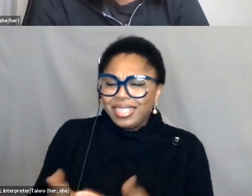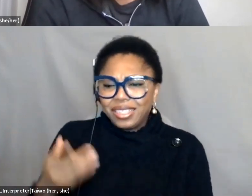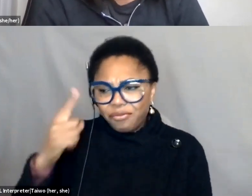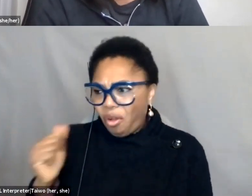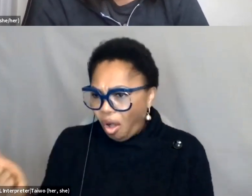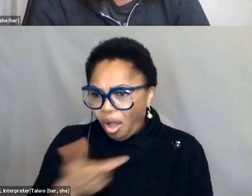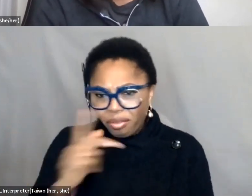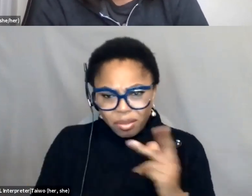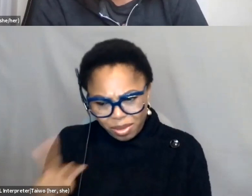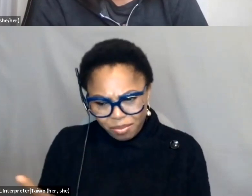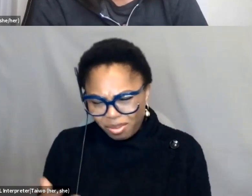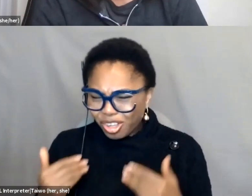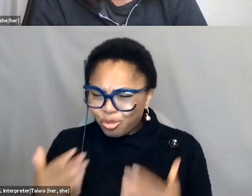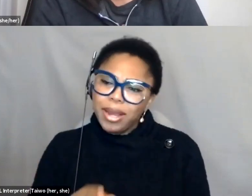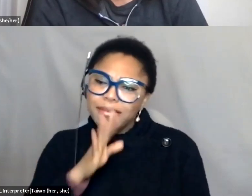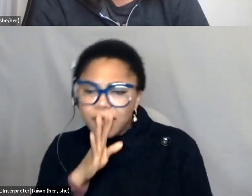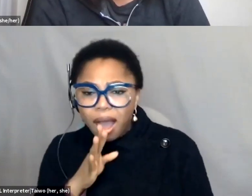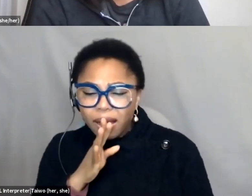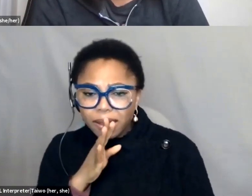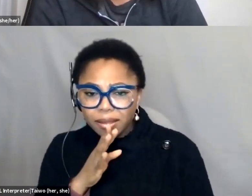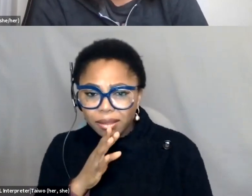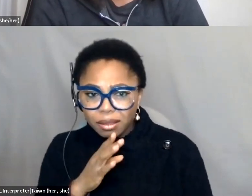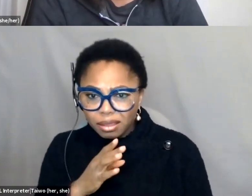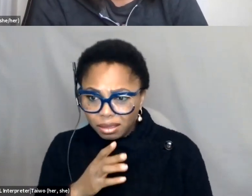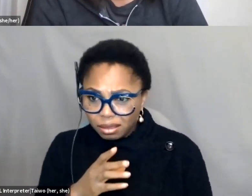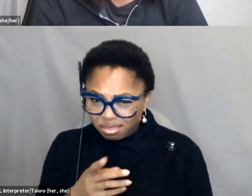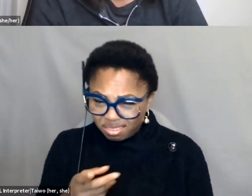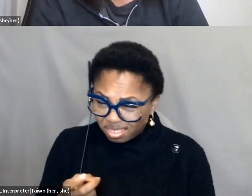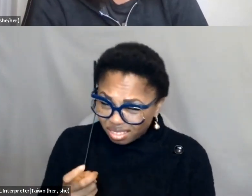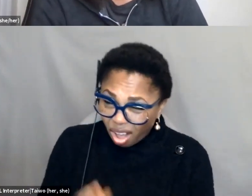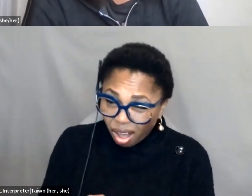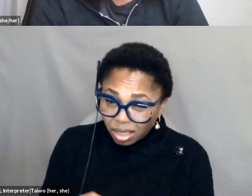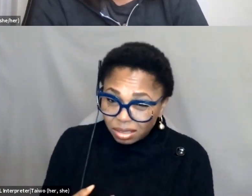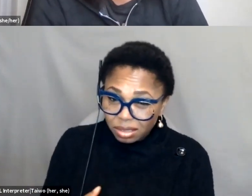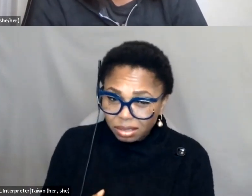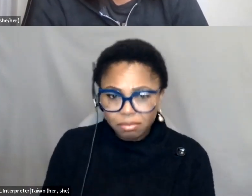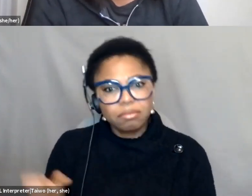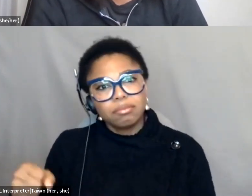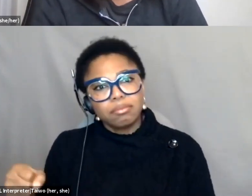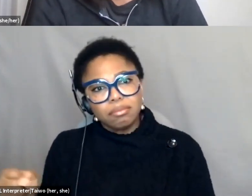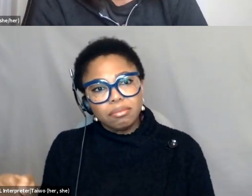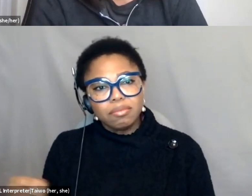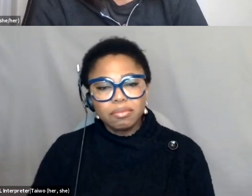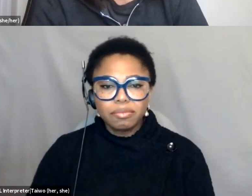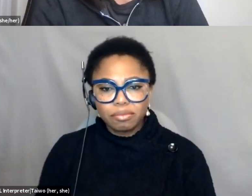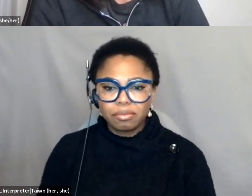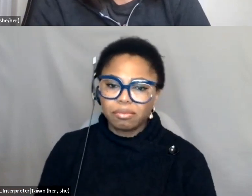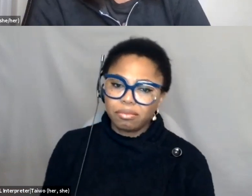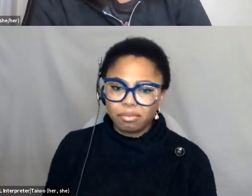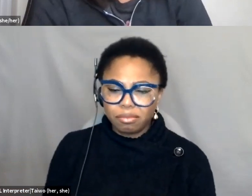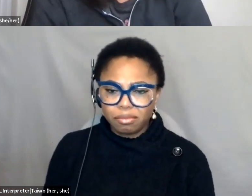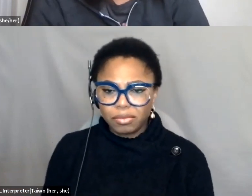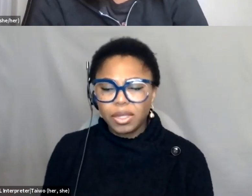the people, just talk. Is it that hard? Yes, it is.